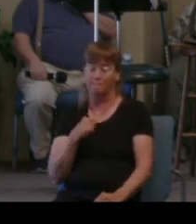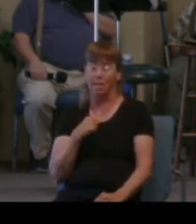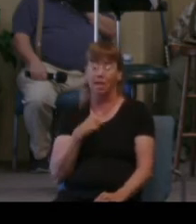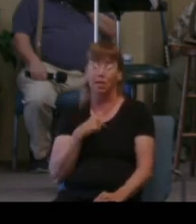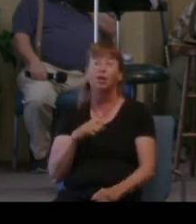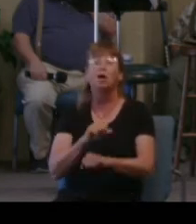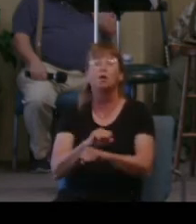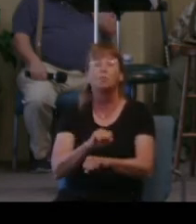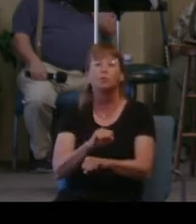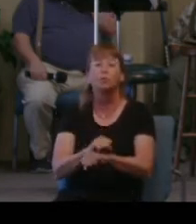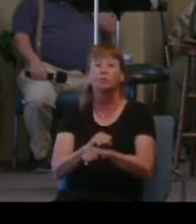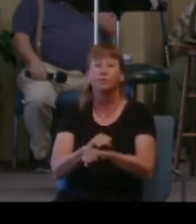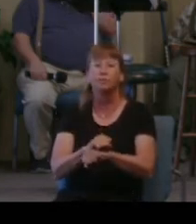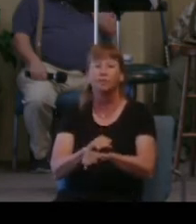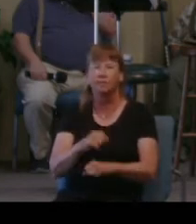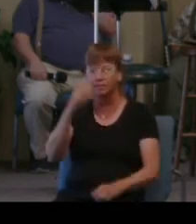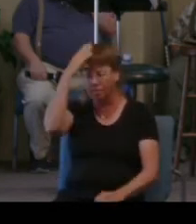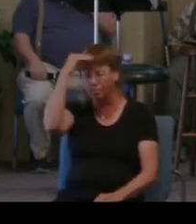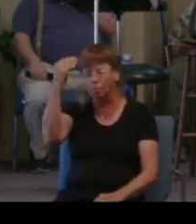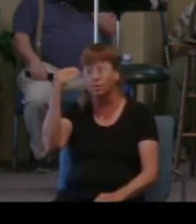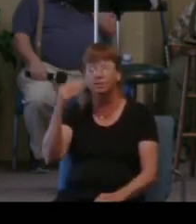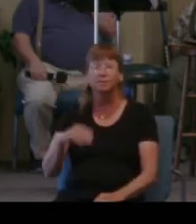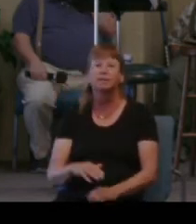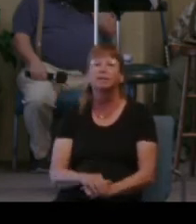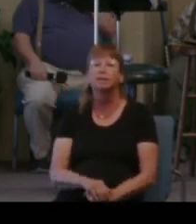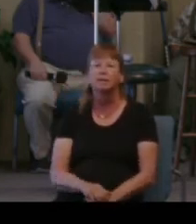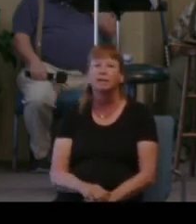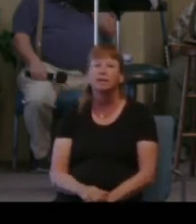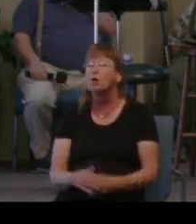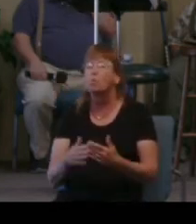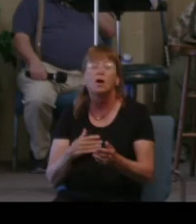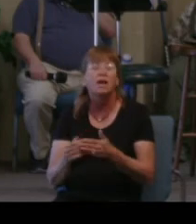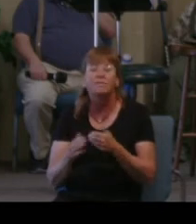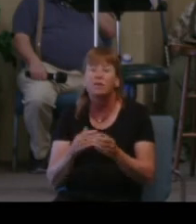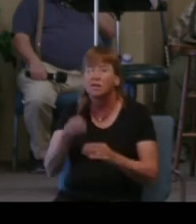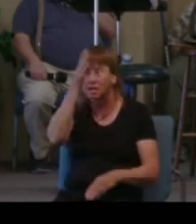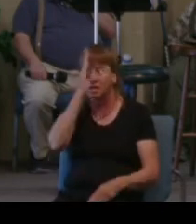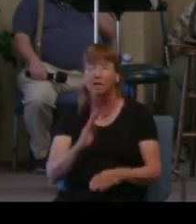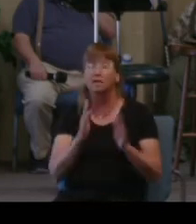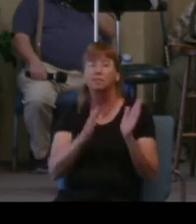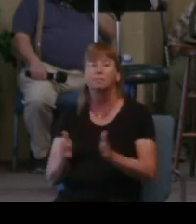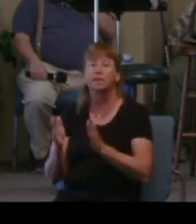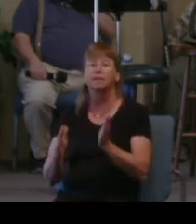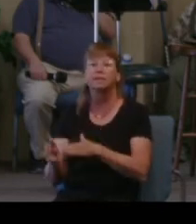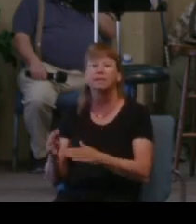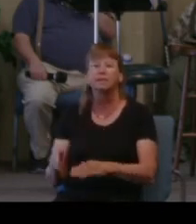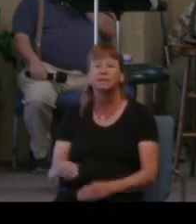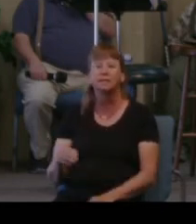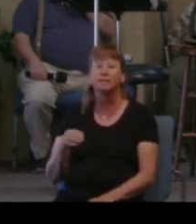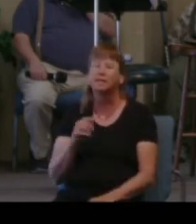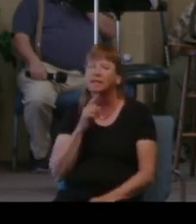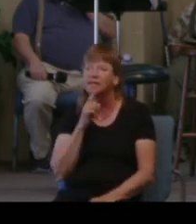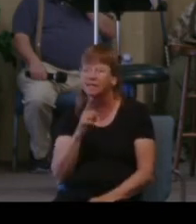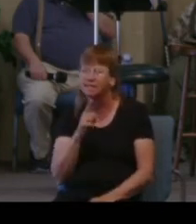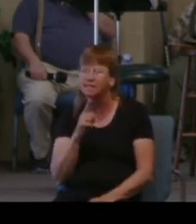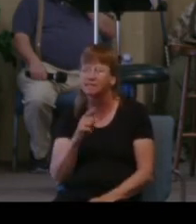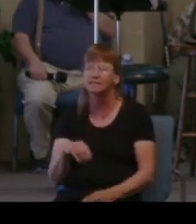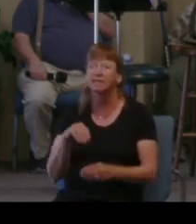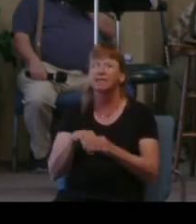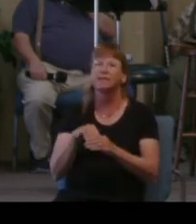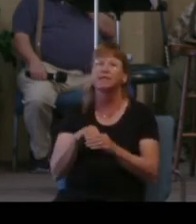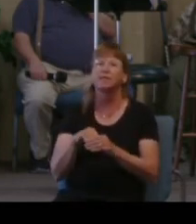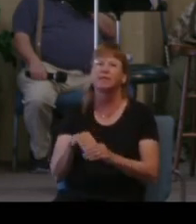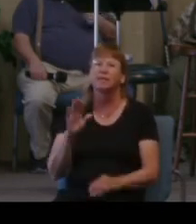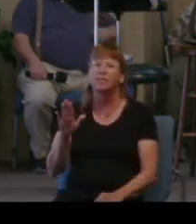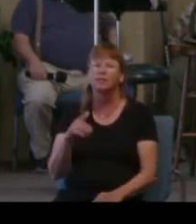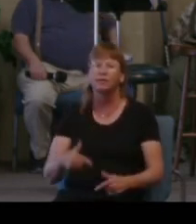to grasp what God's plan is for their life and be able to hold that and look at it and go, it's not because my parents were Christians. It's not because this guy on